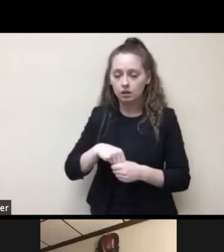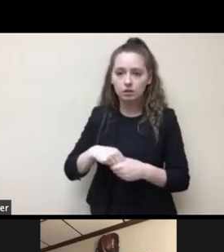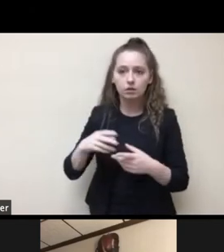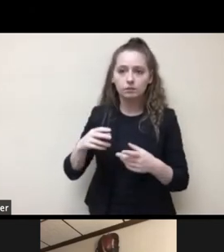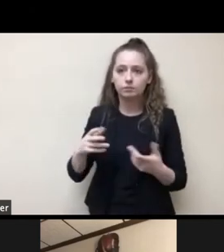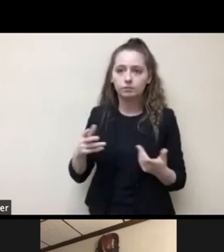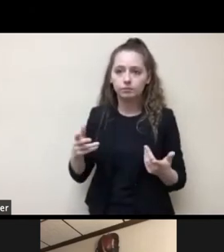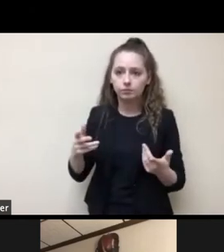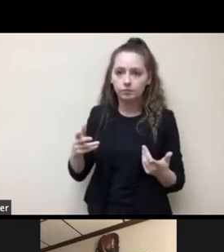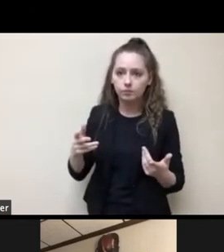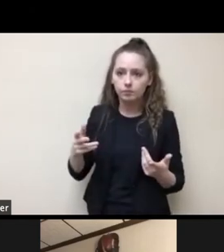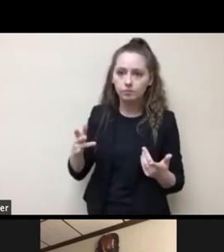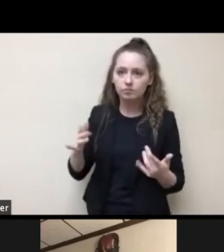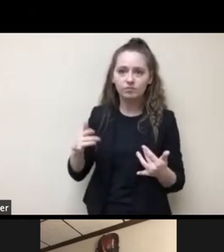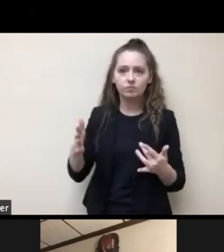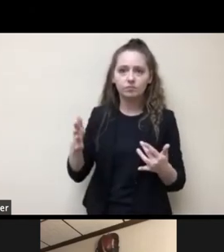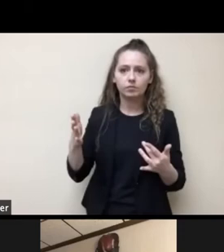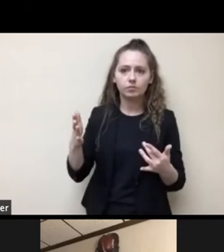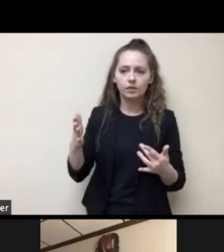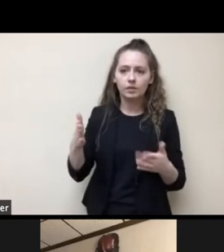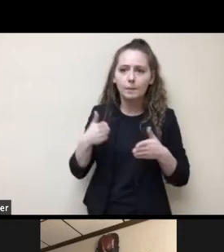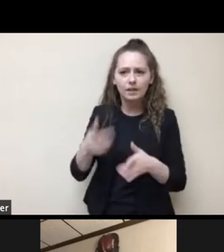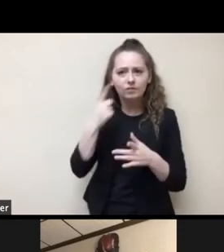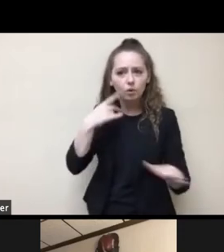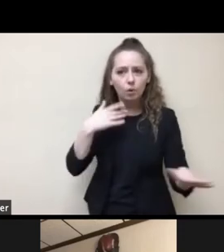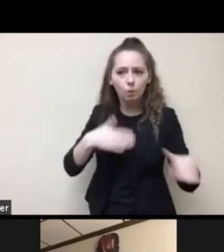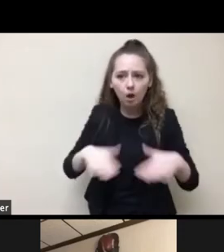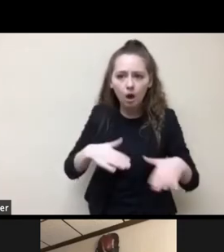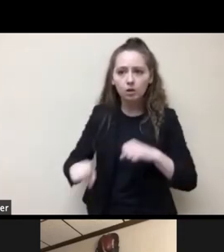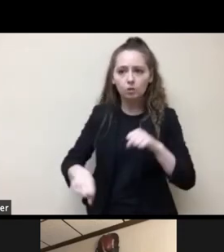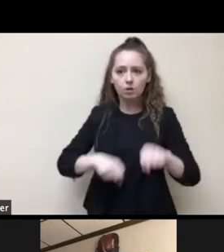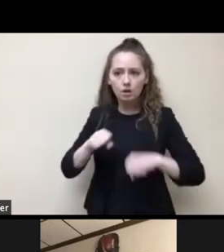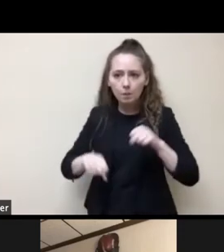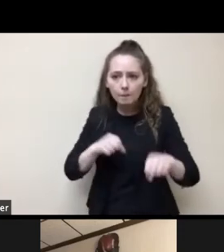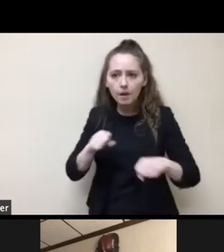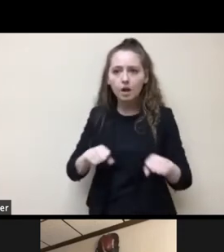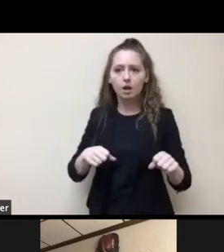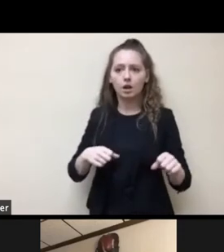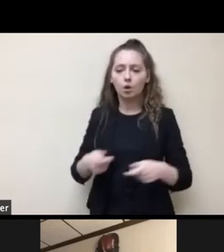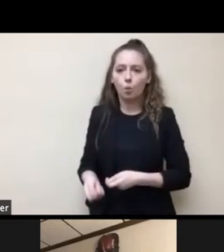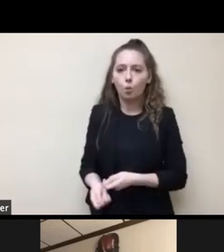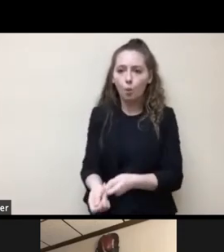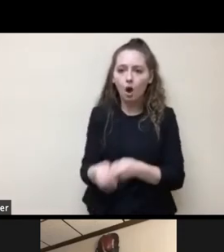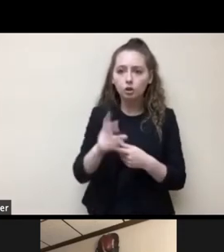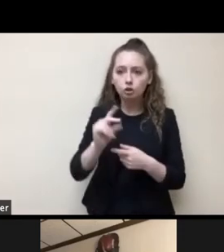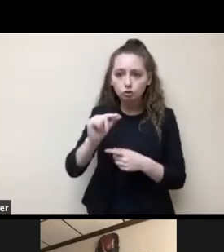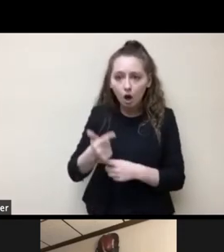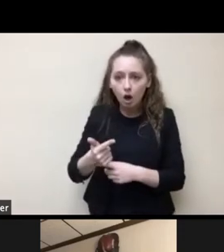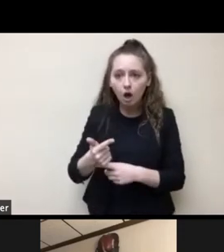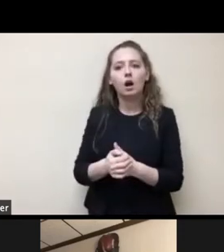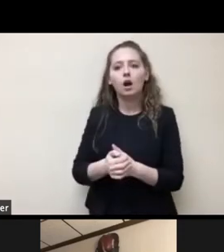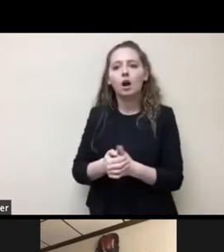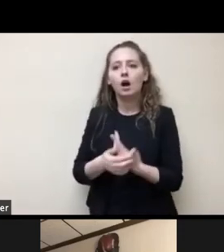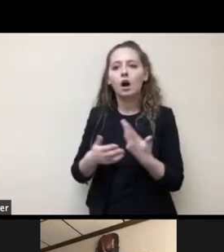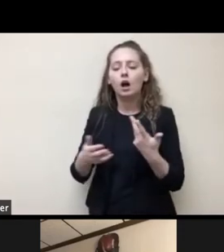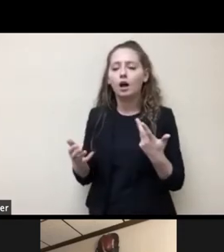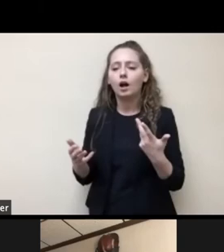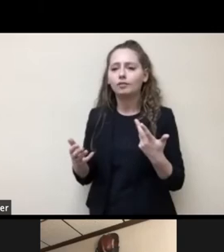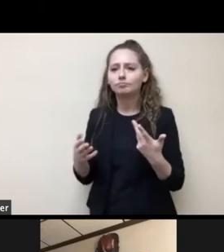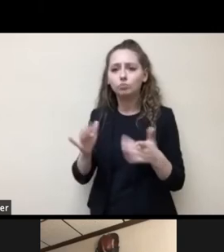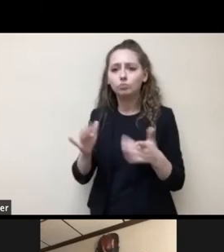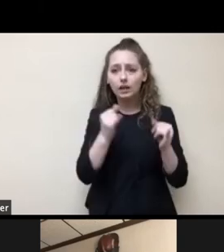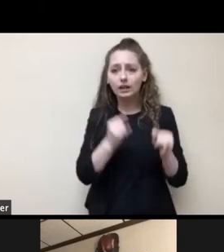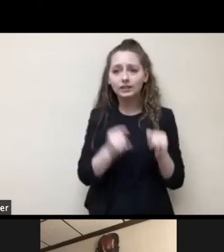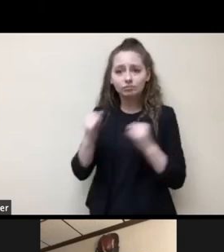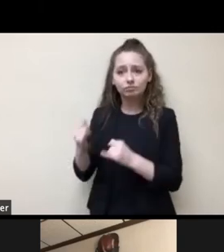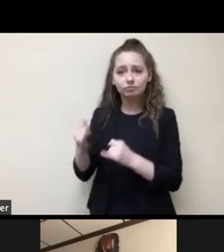for walking, riding bikes, walking your dogs, those are the individual recreation type of state. The green space, you want to go